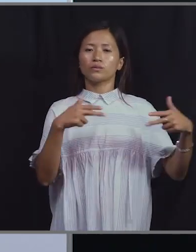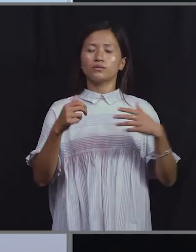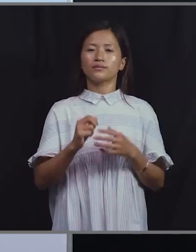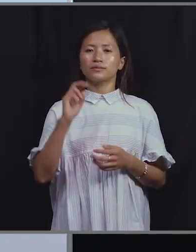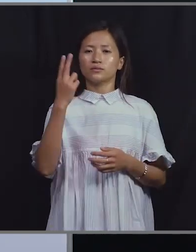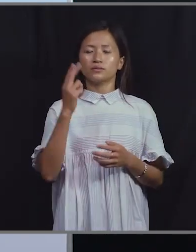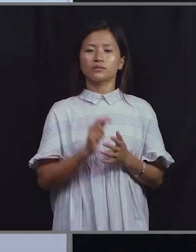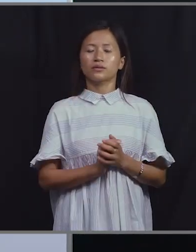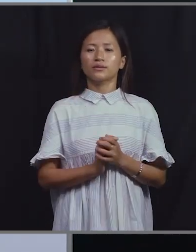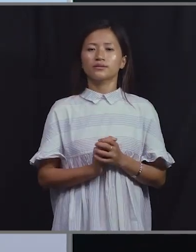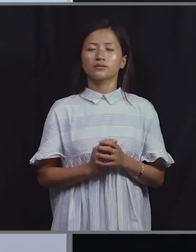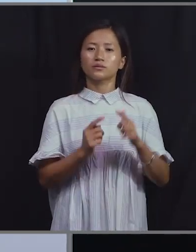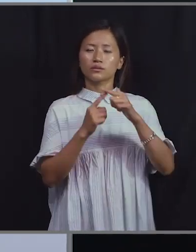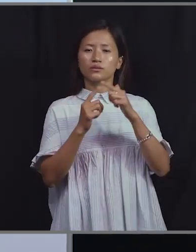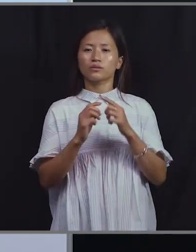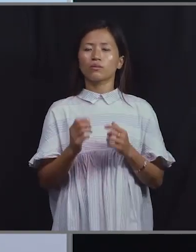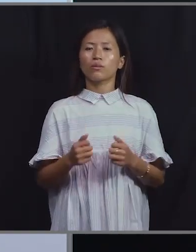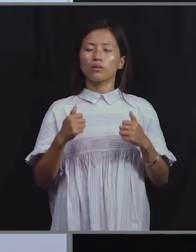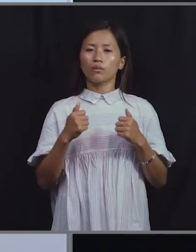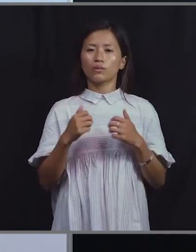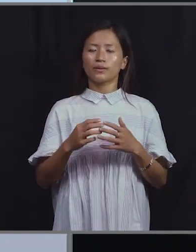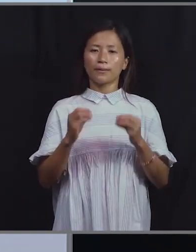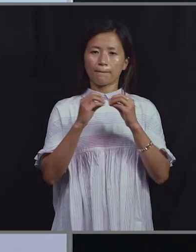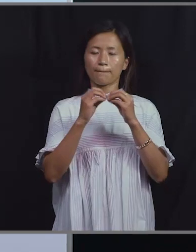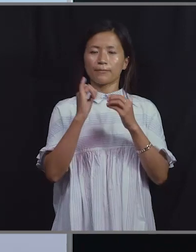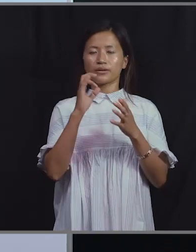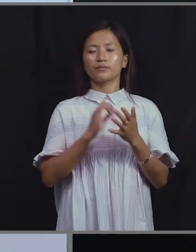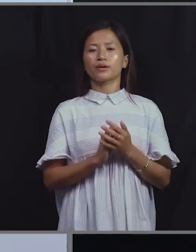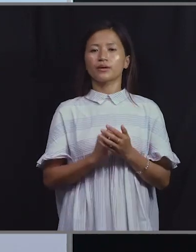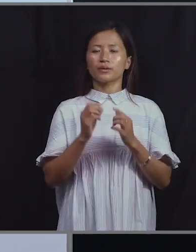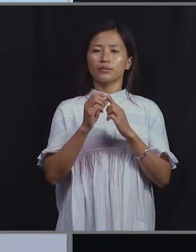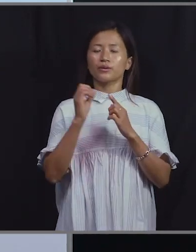the causes of Cold War, bipolarity.